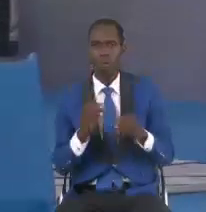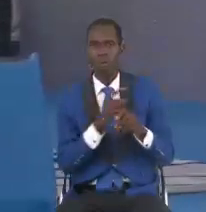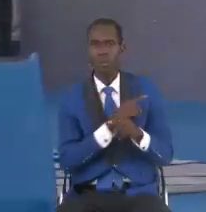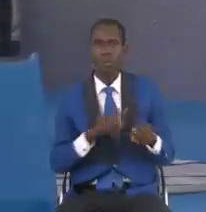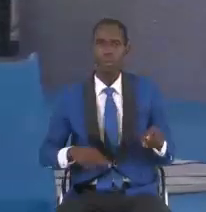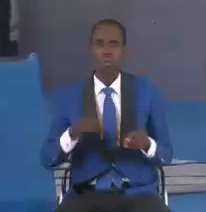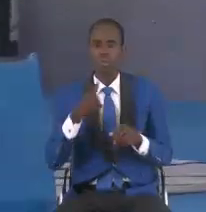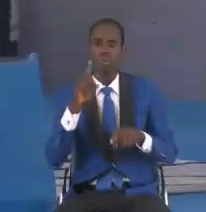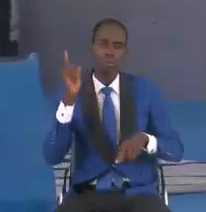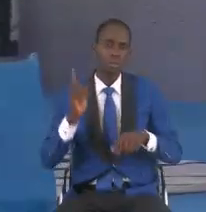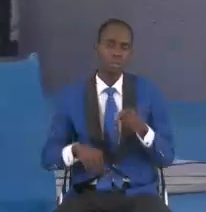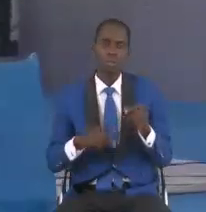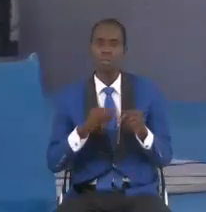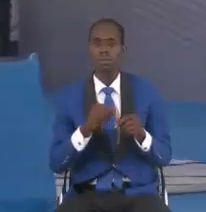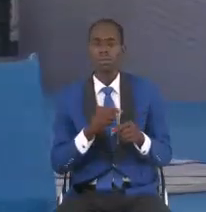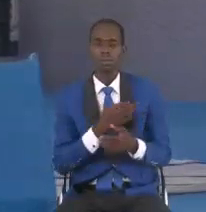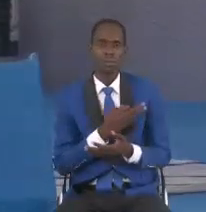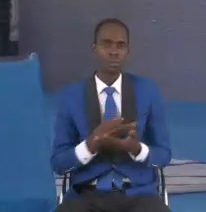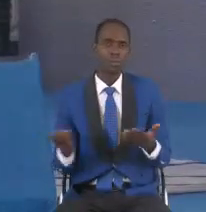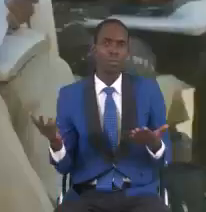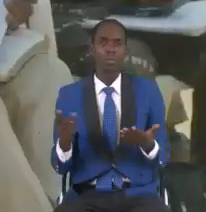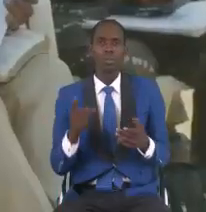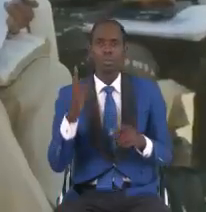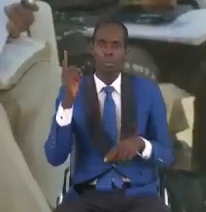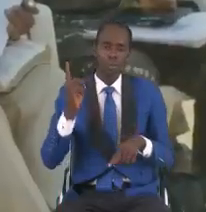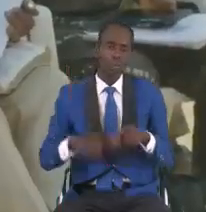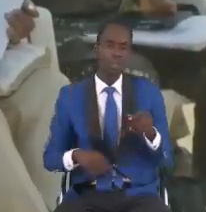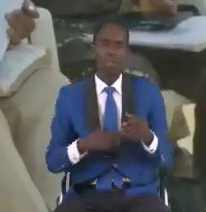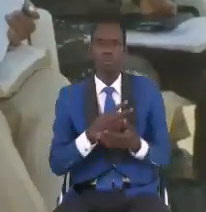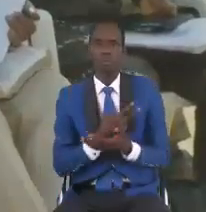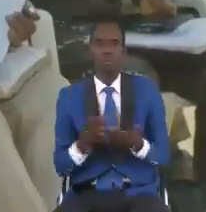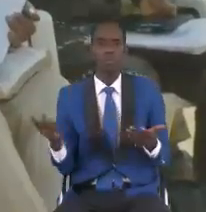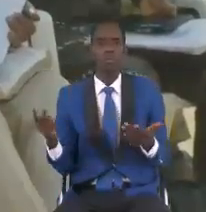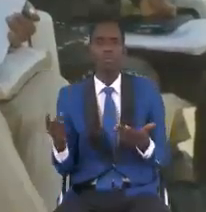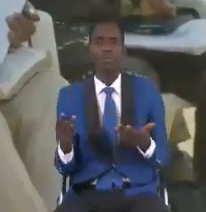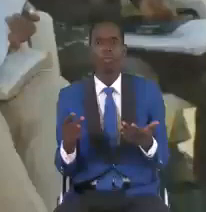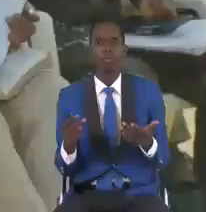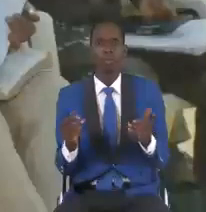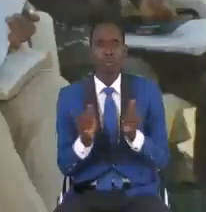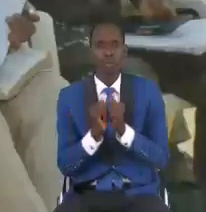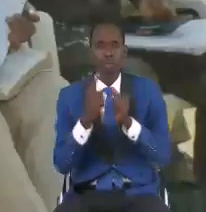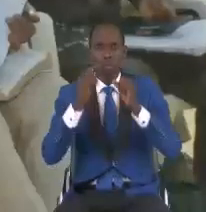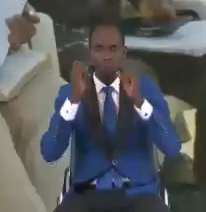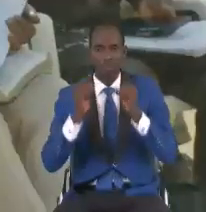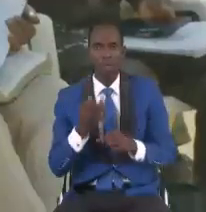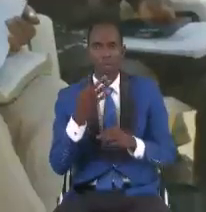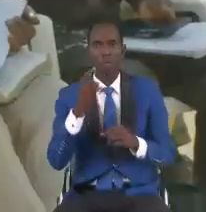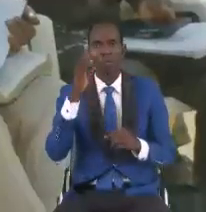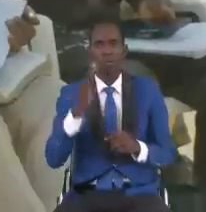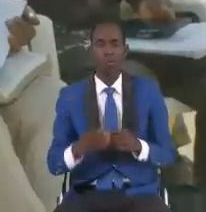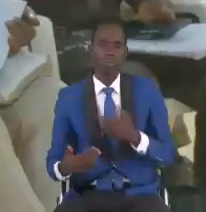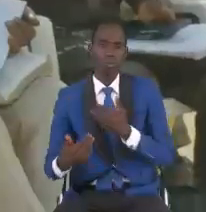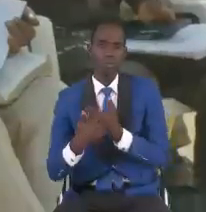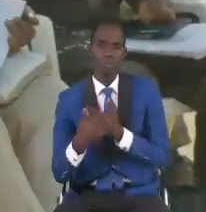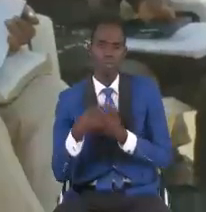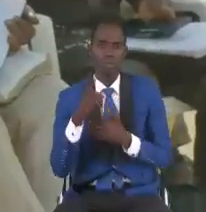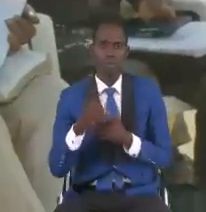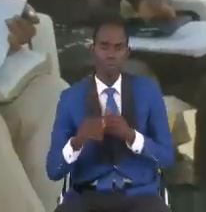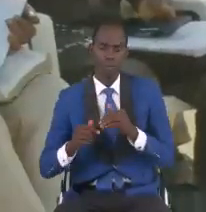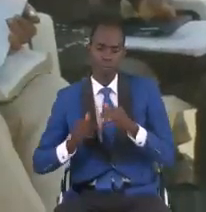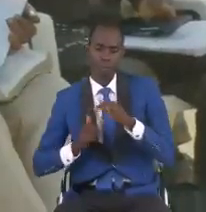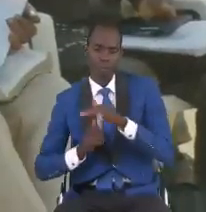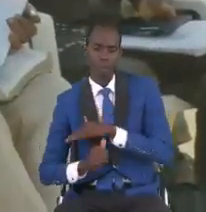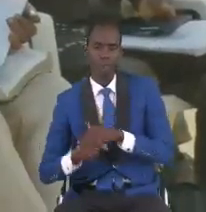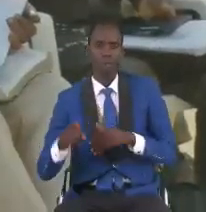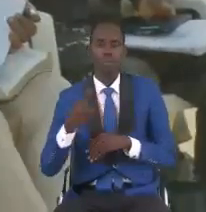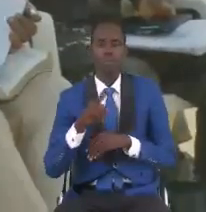cannot fail. I said you cannot fail. With the power of God behind me, beneath me, above